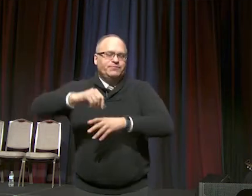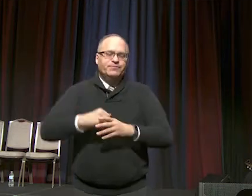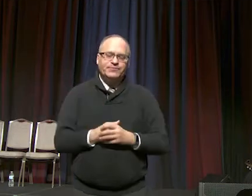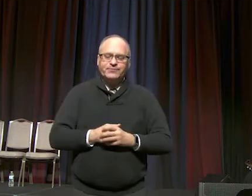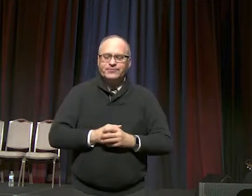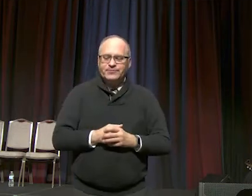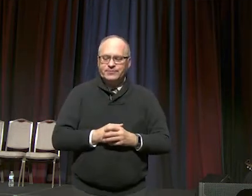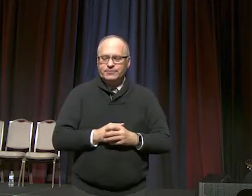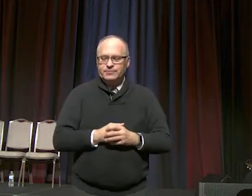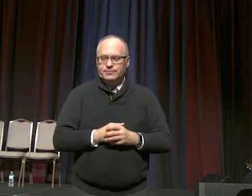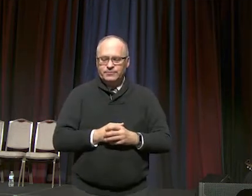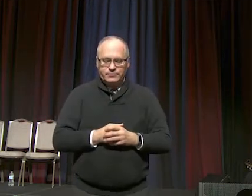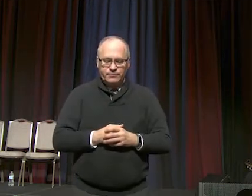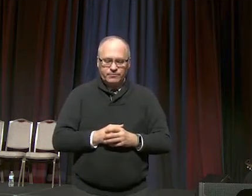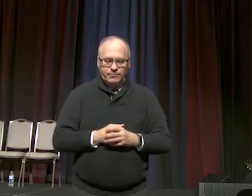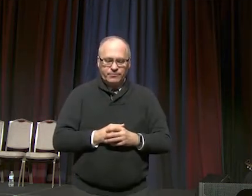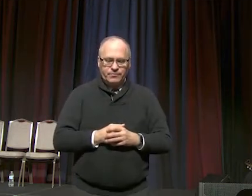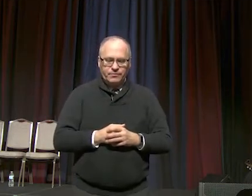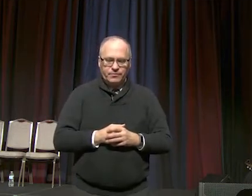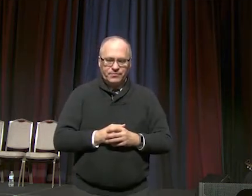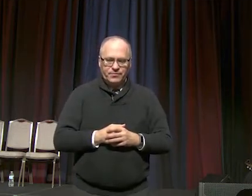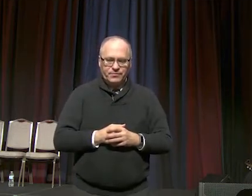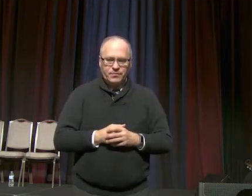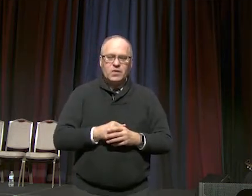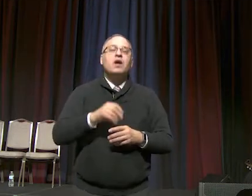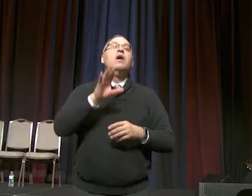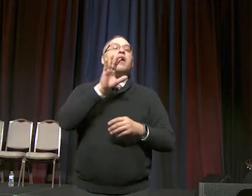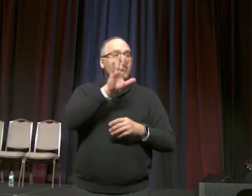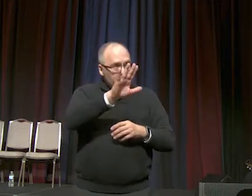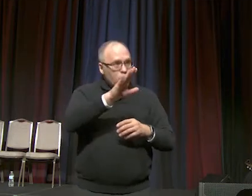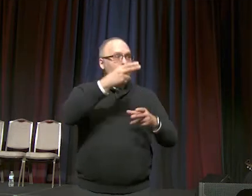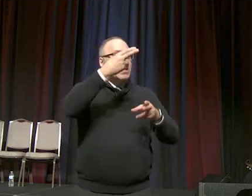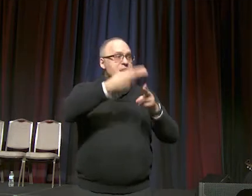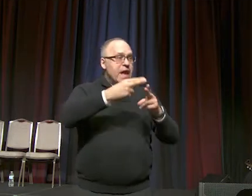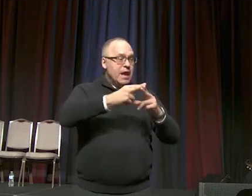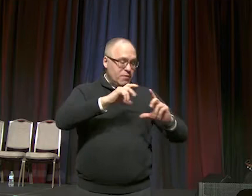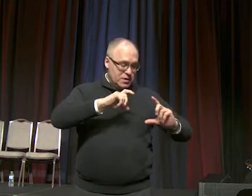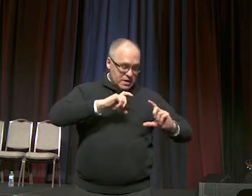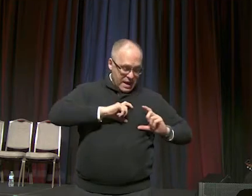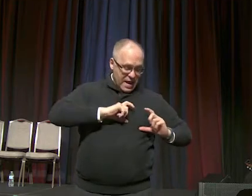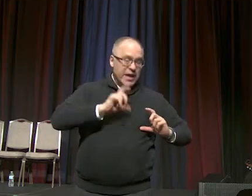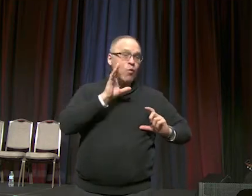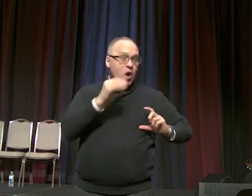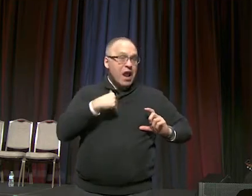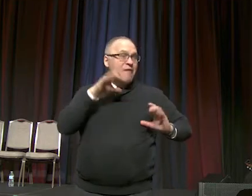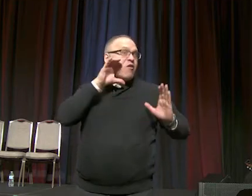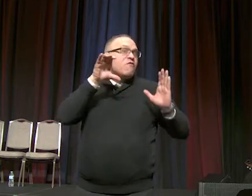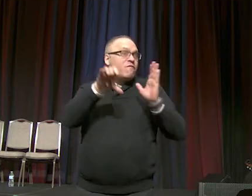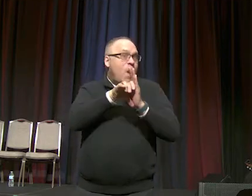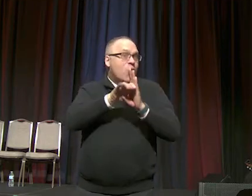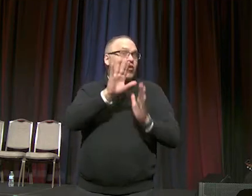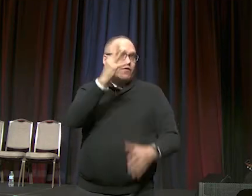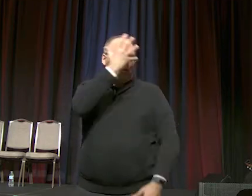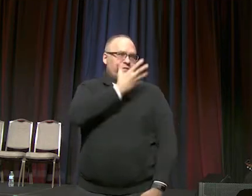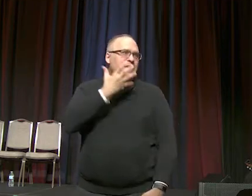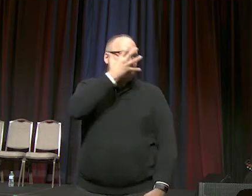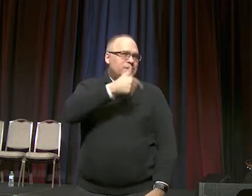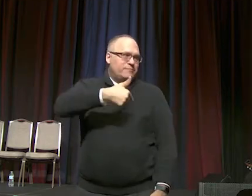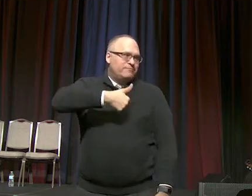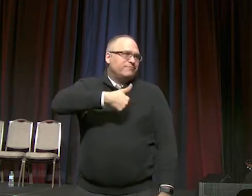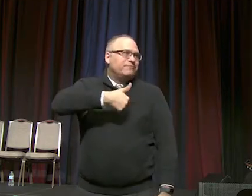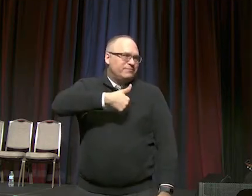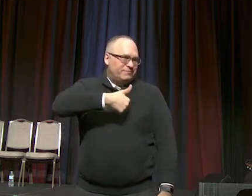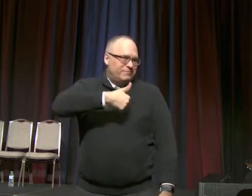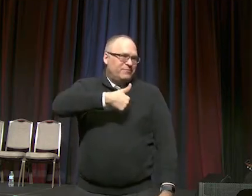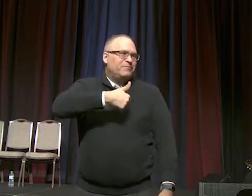There will be photos on the name tag. As you walk up to the station, your picture will be taken and it will print on your